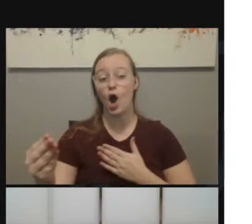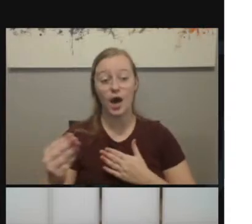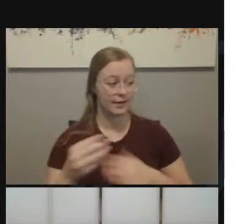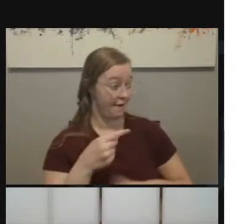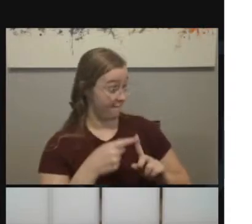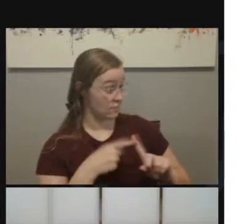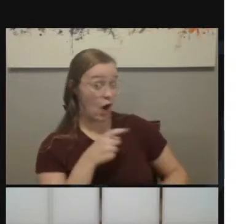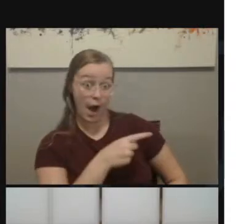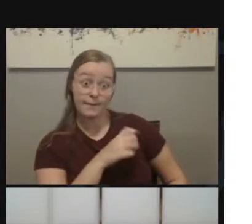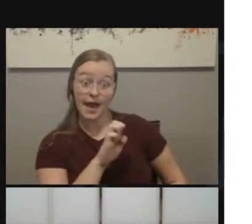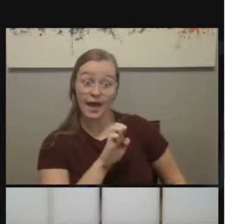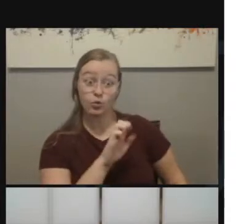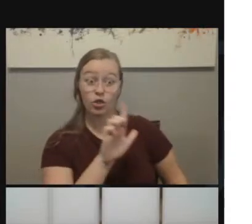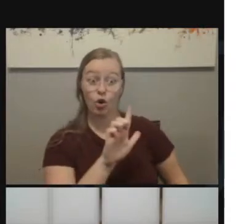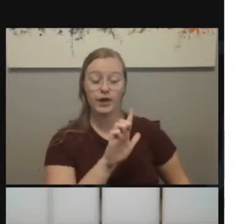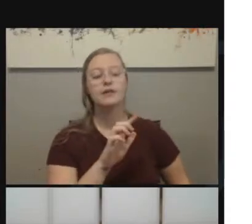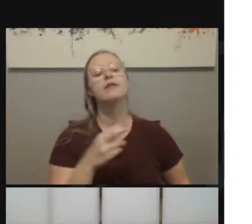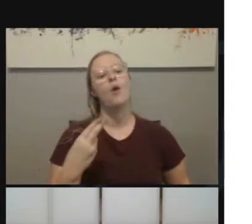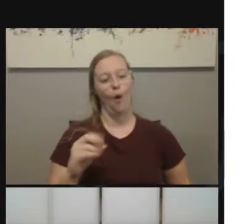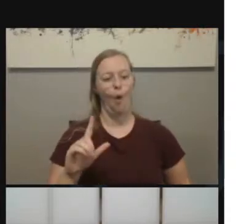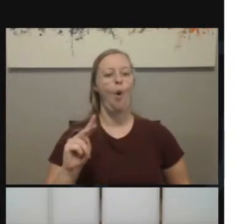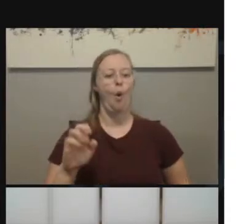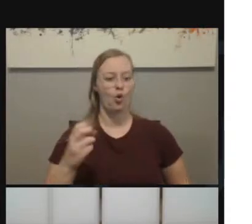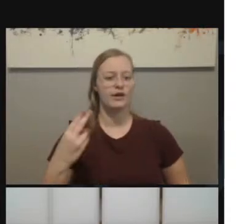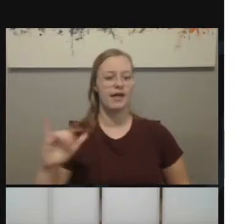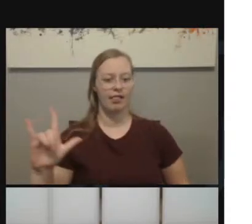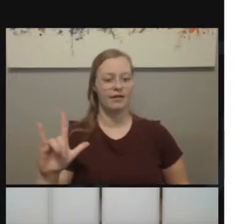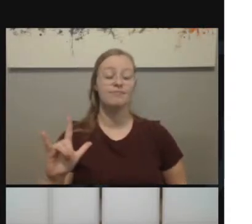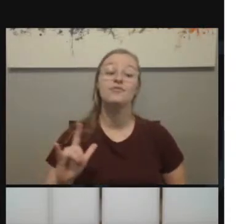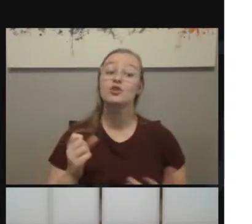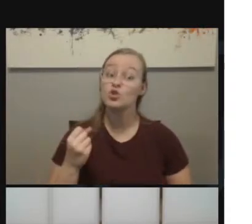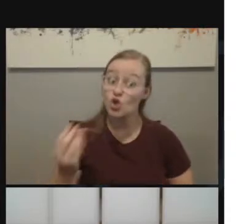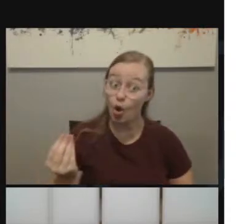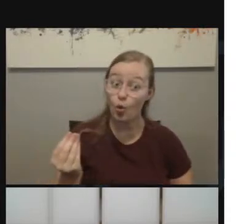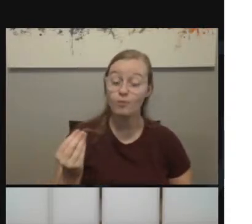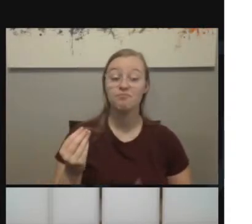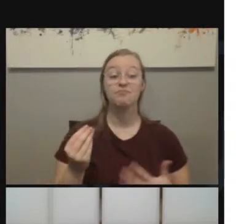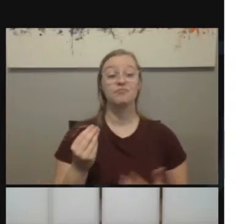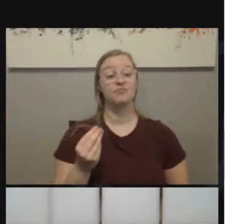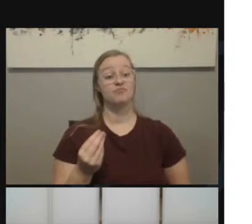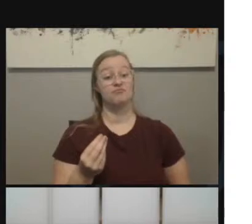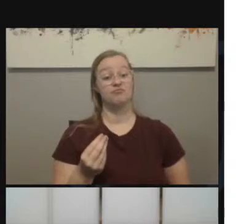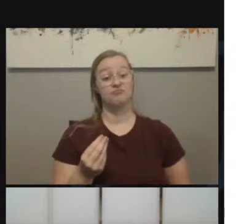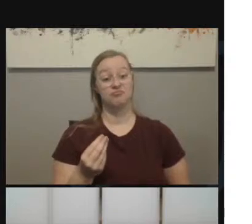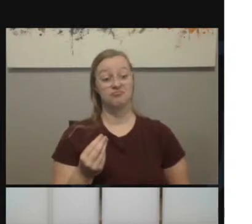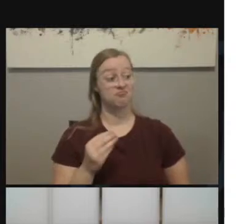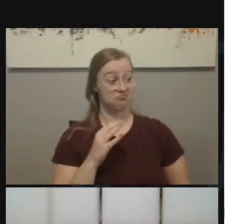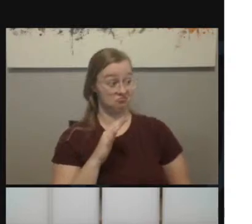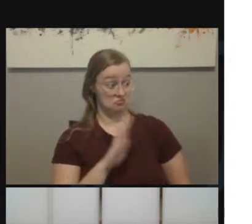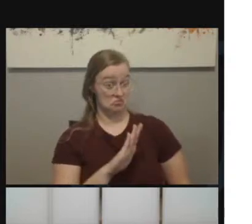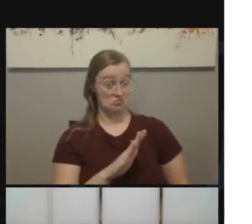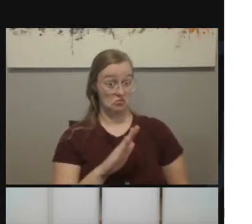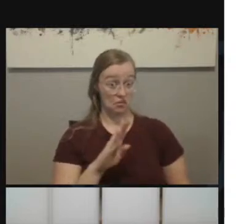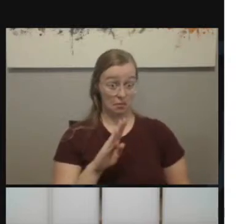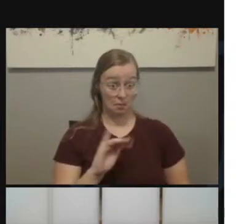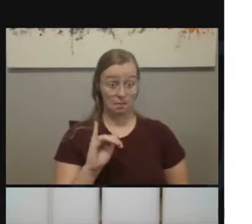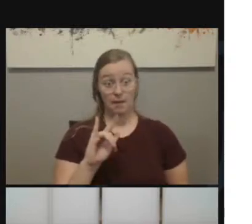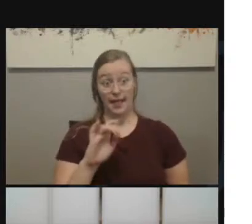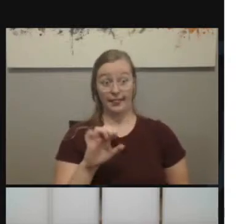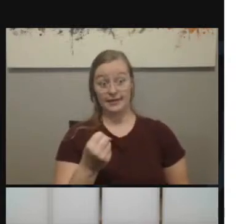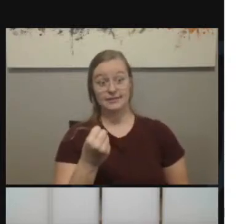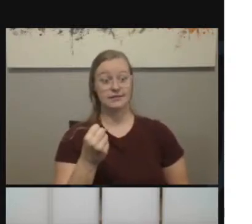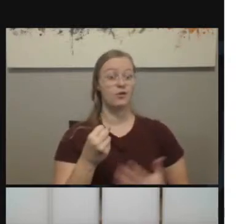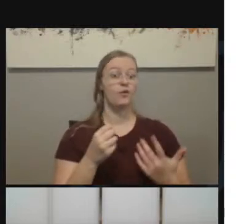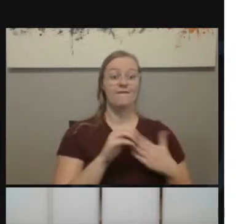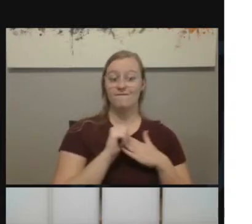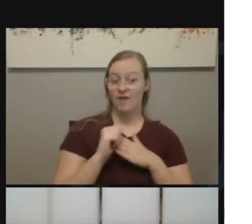Lloyd Home Hill, and therefore the succession of births of Baileys would follow.